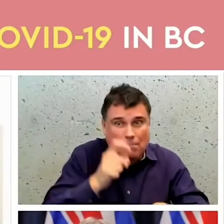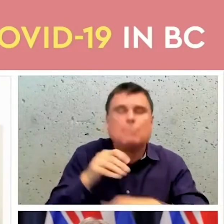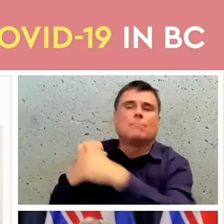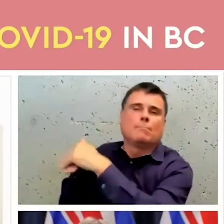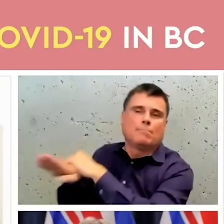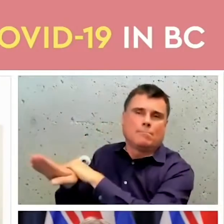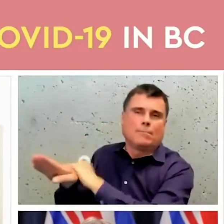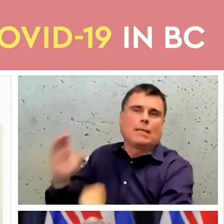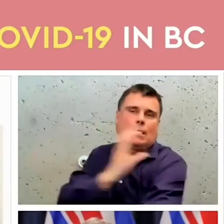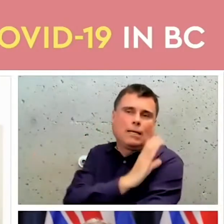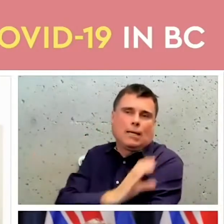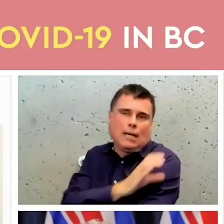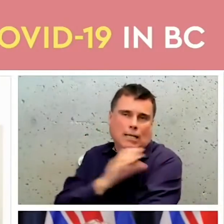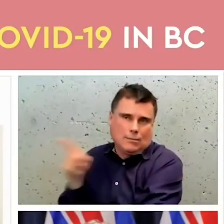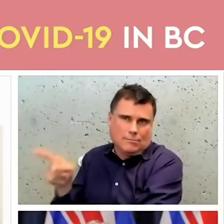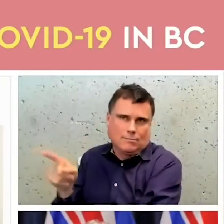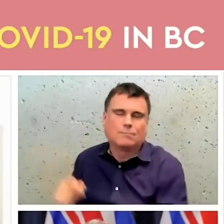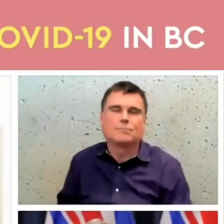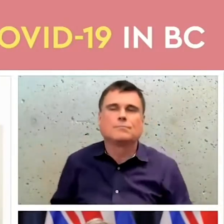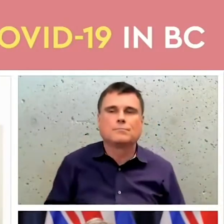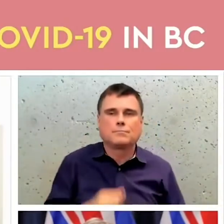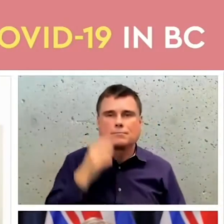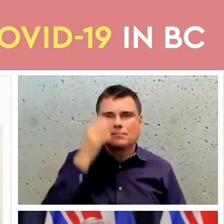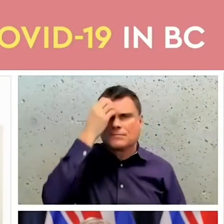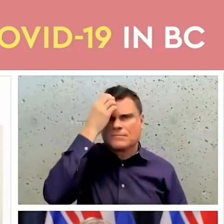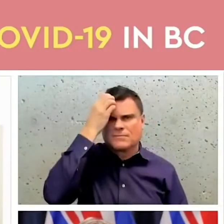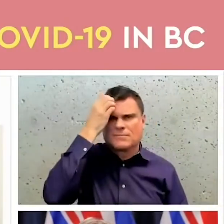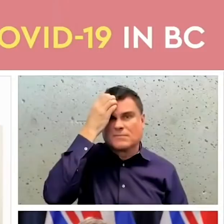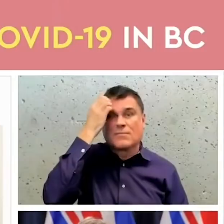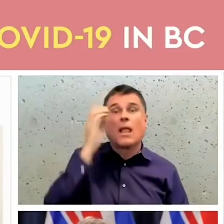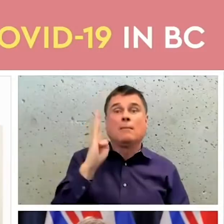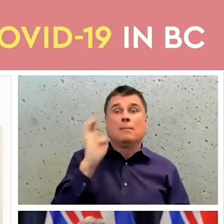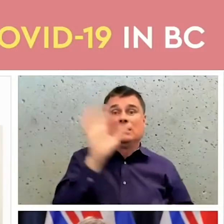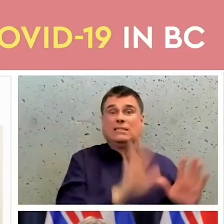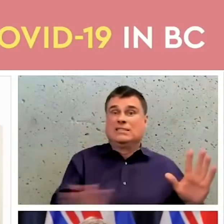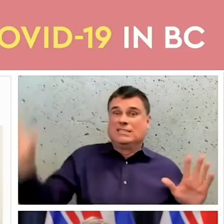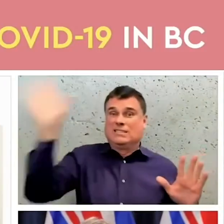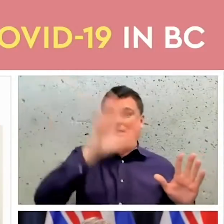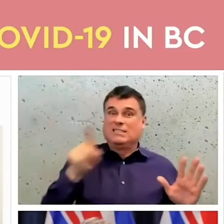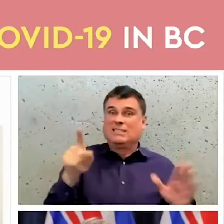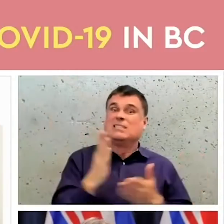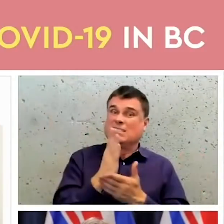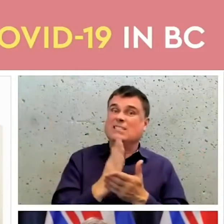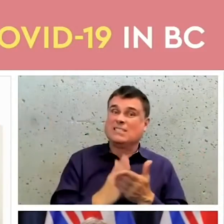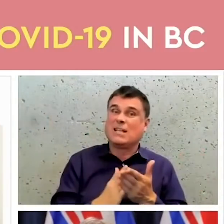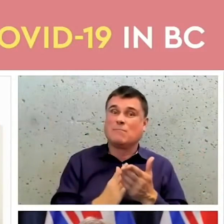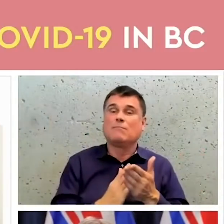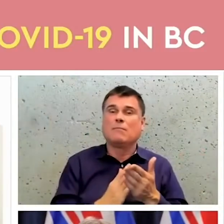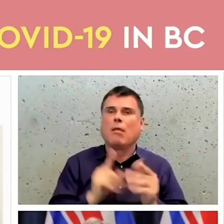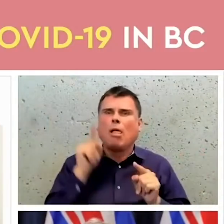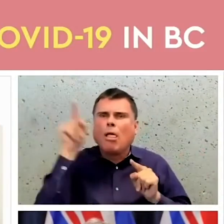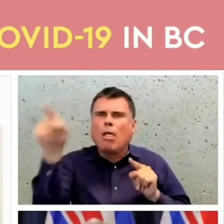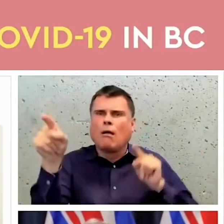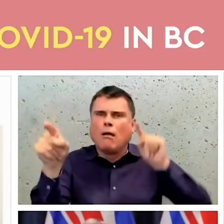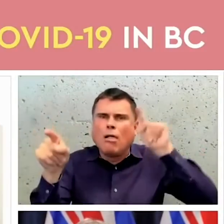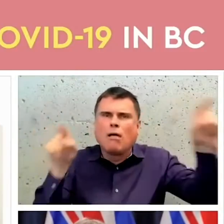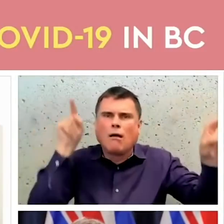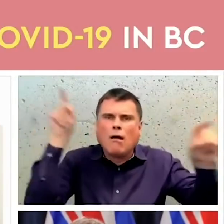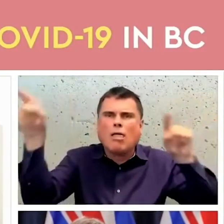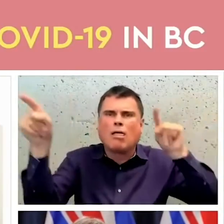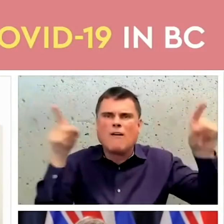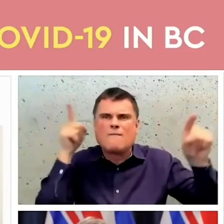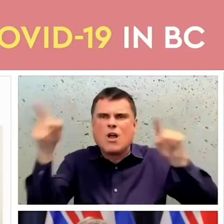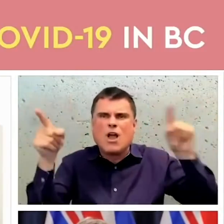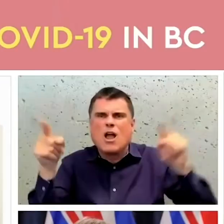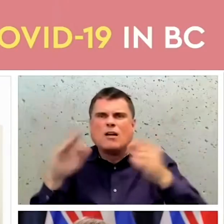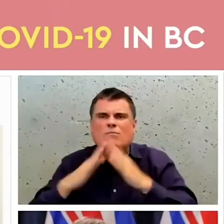are First Nations communities. And, as you know, we've been to those communities on several occasions